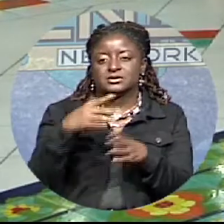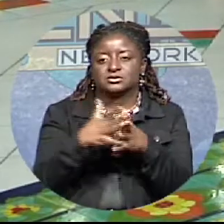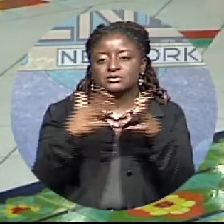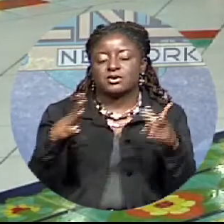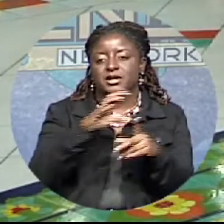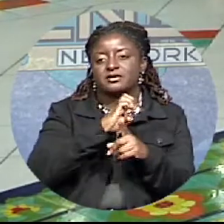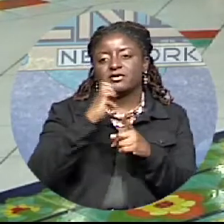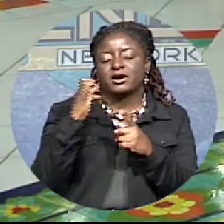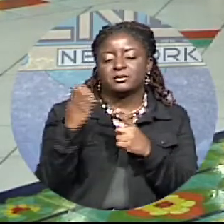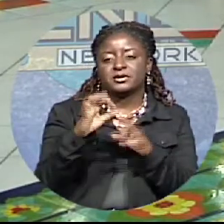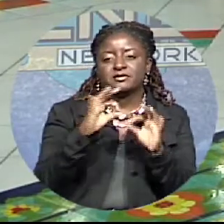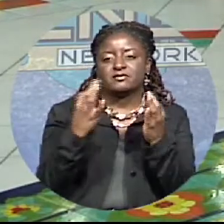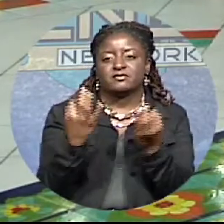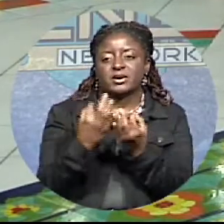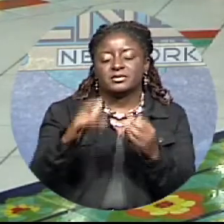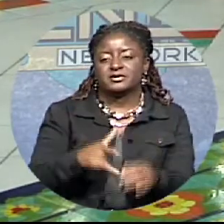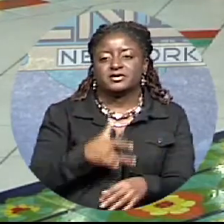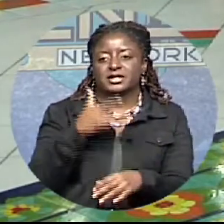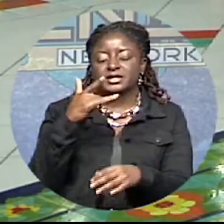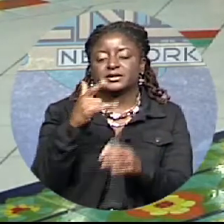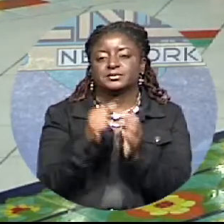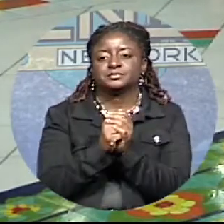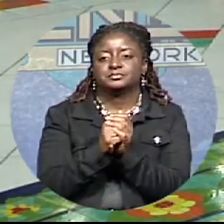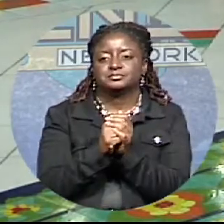environment, family feeling.